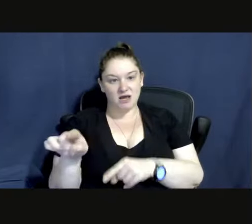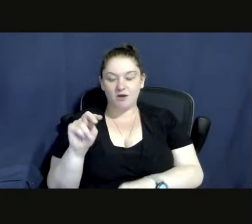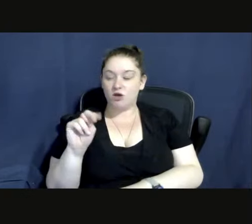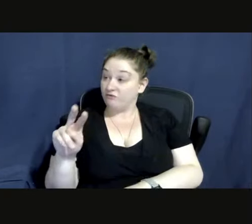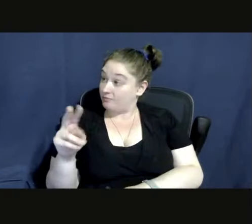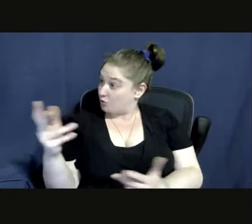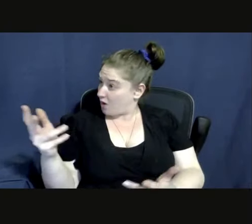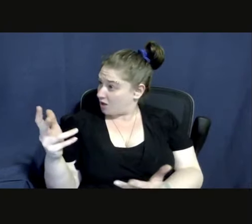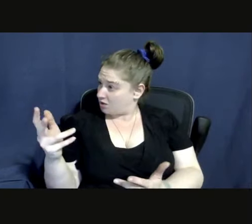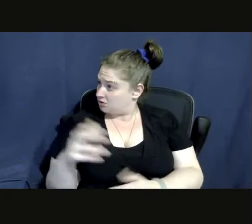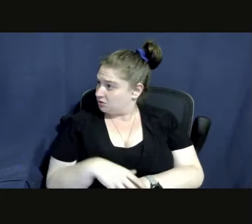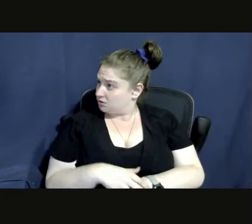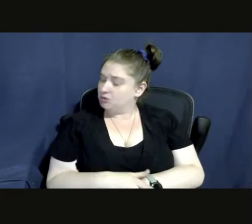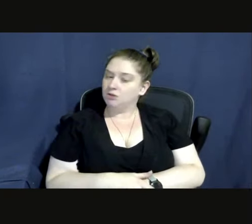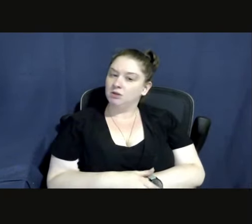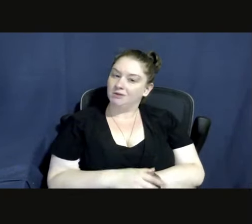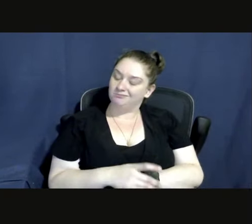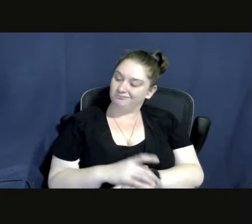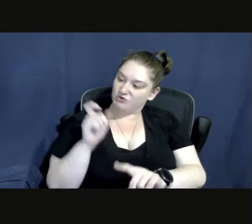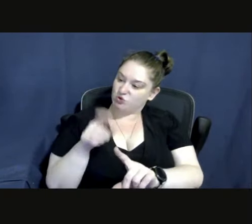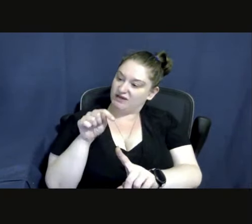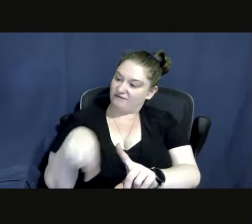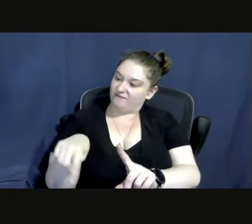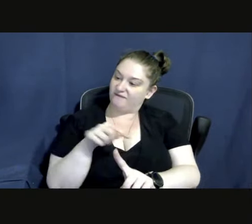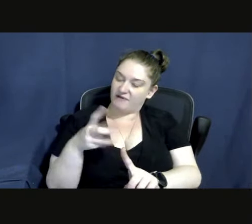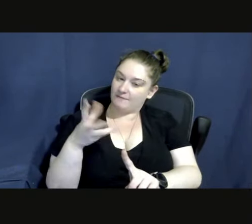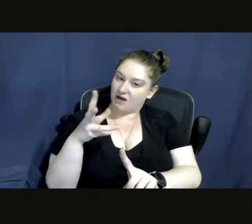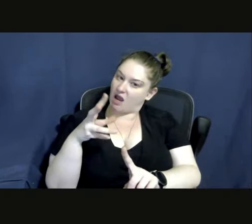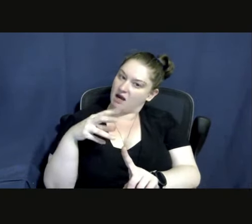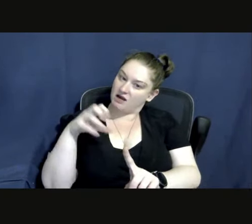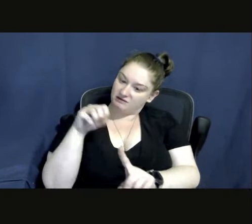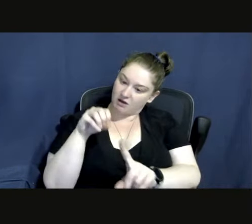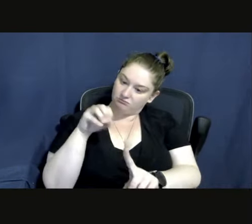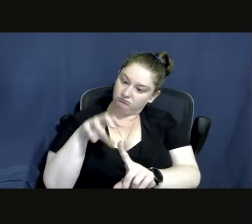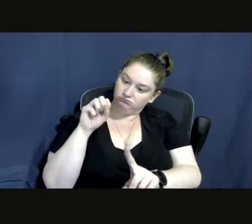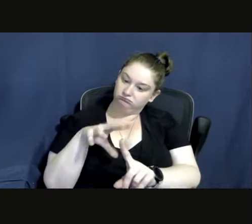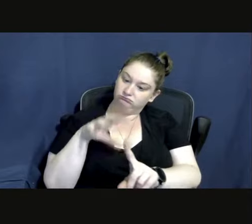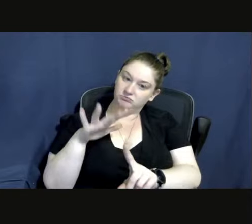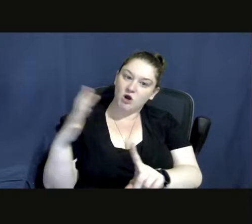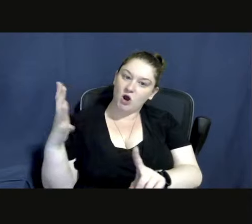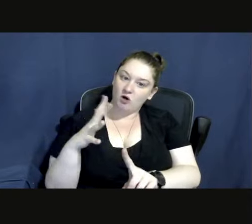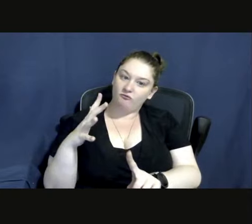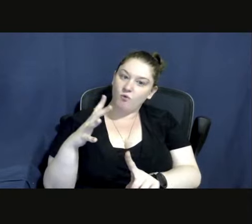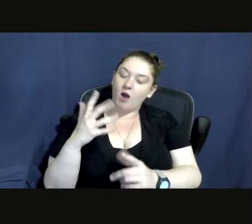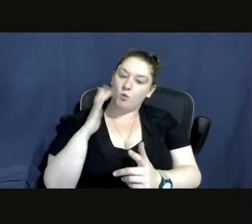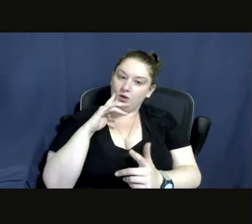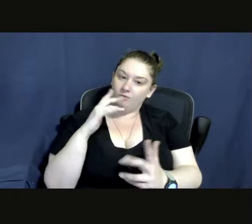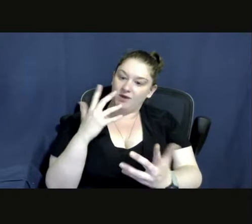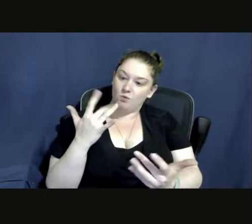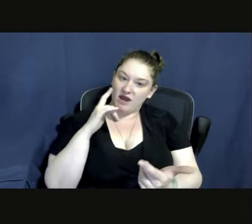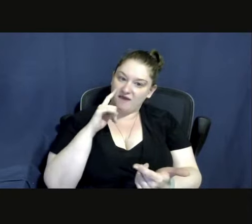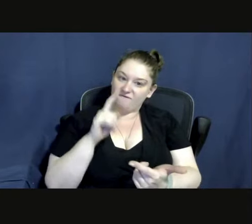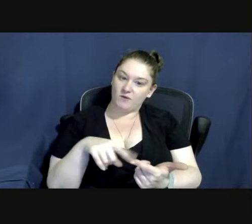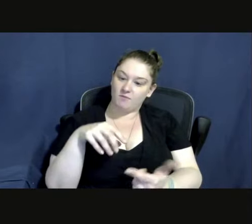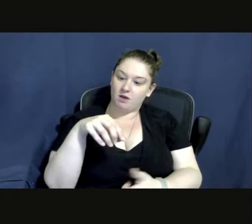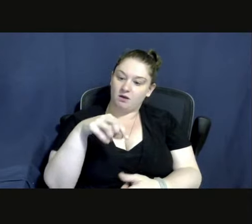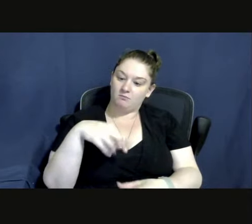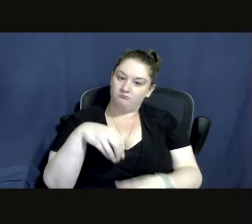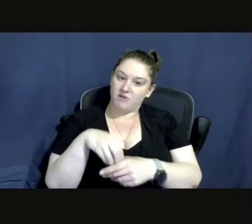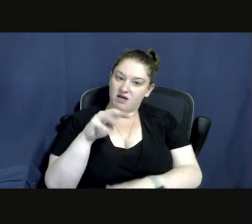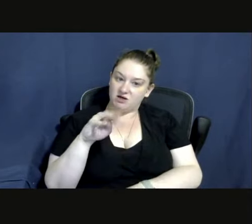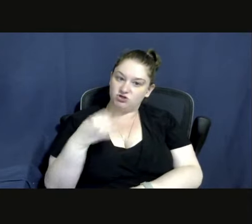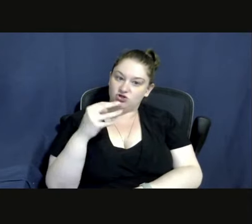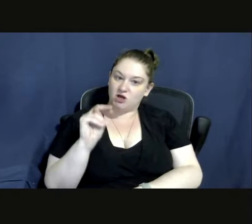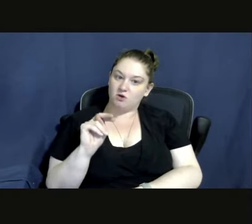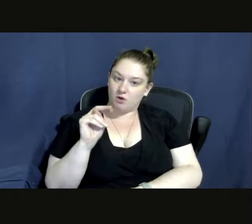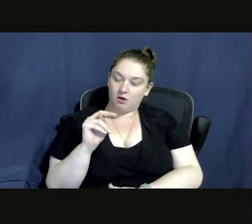to give them kind of a running start instead of waiting until January. So I think they're really going